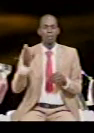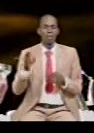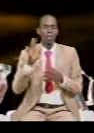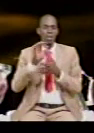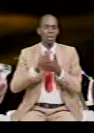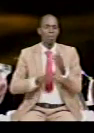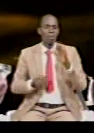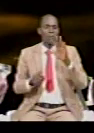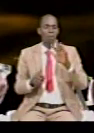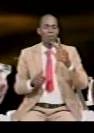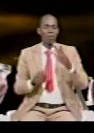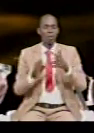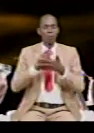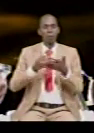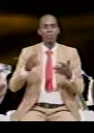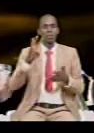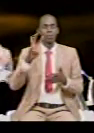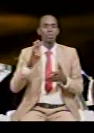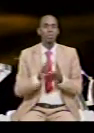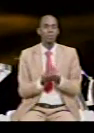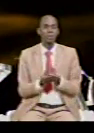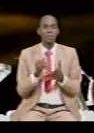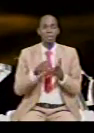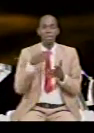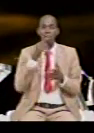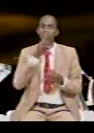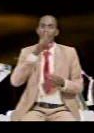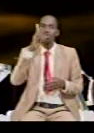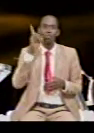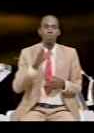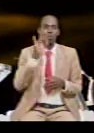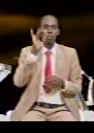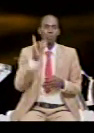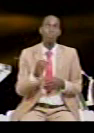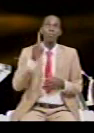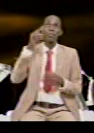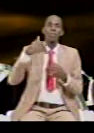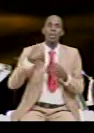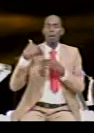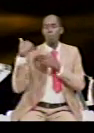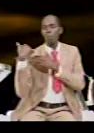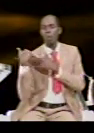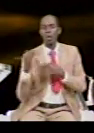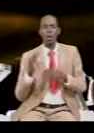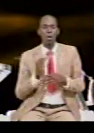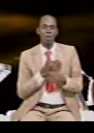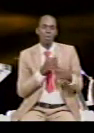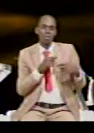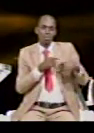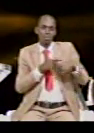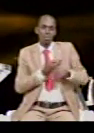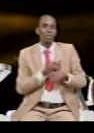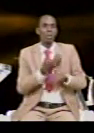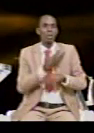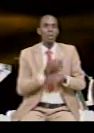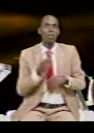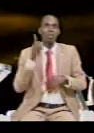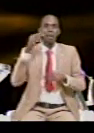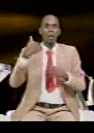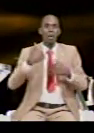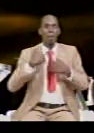chapter 53, verse 4, surely he had borne our griefs and carried